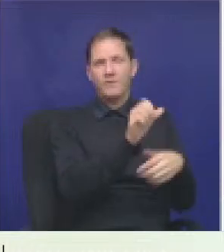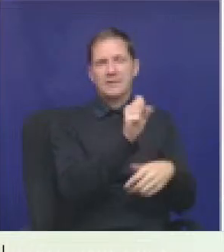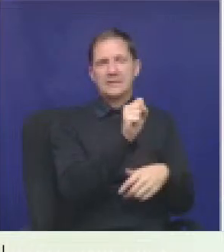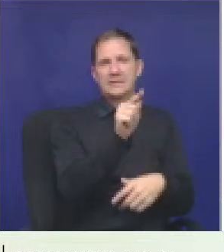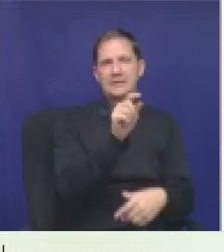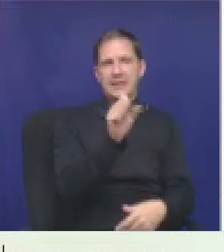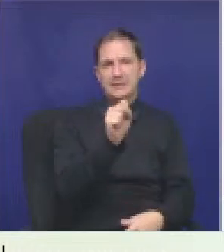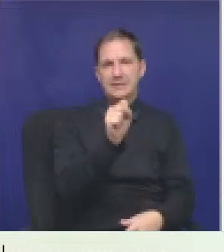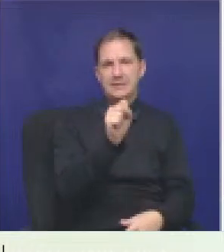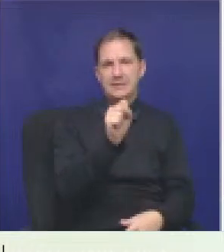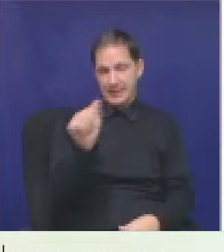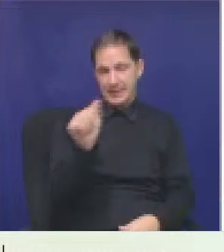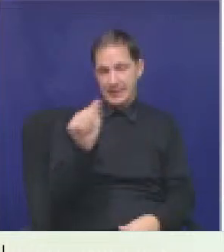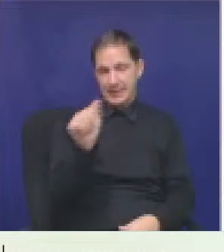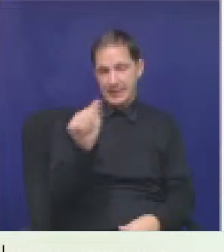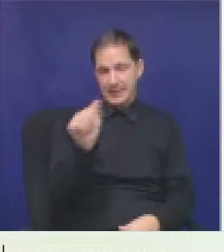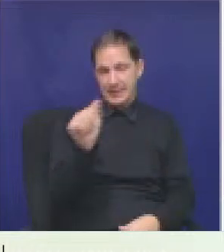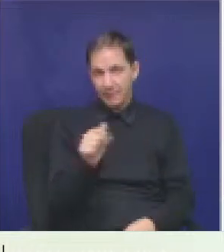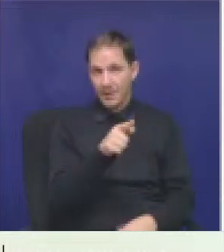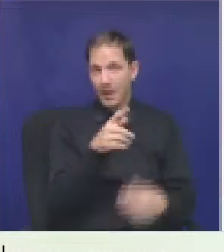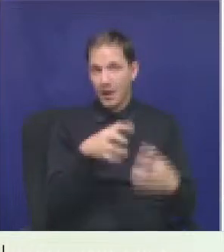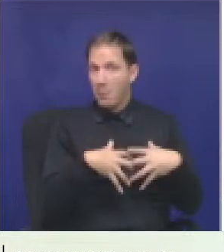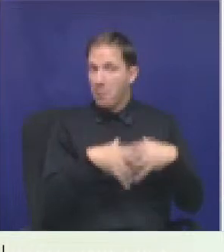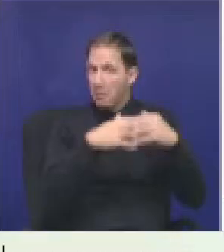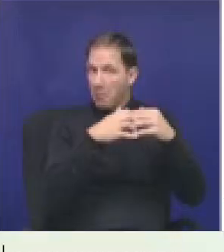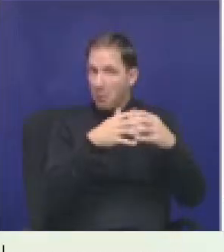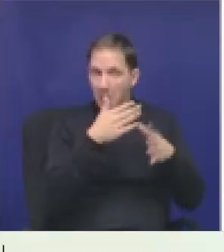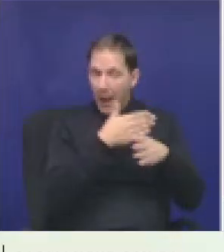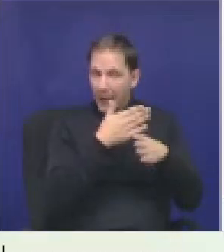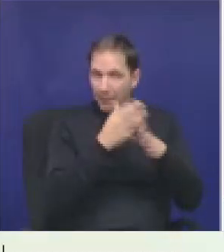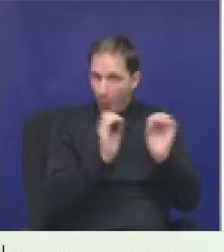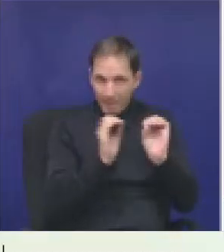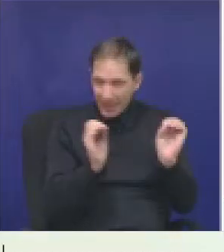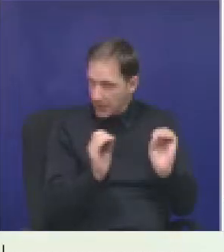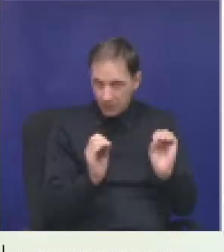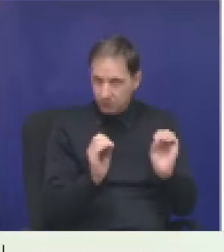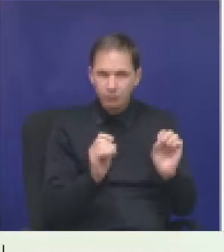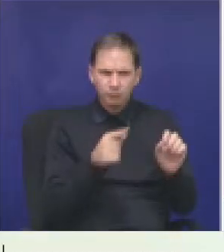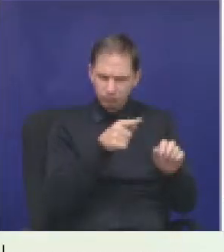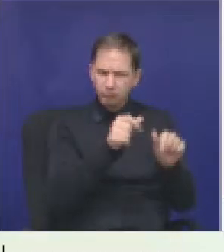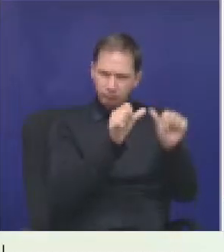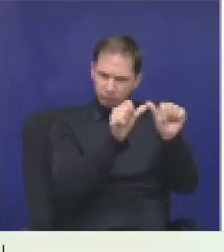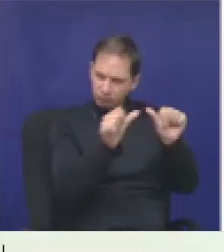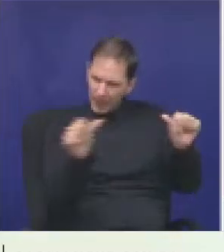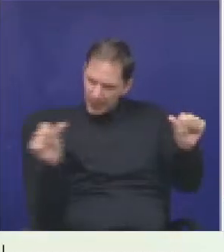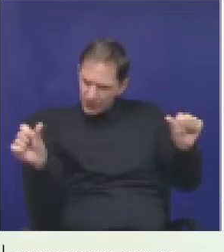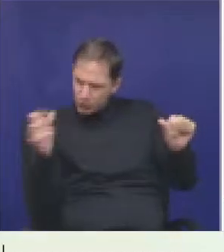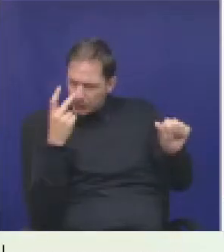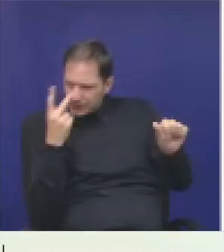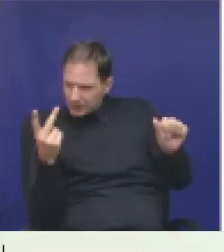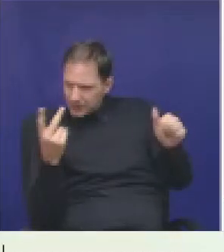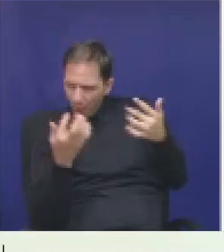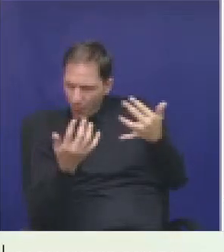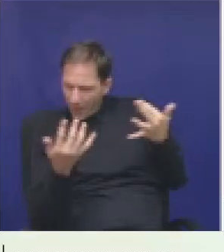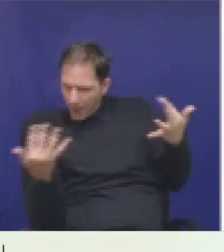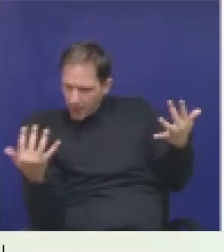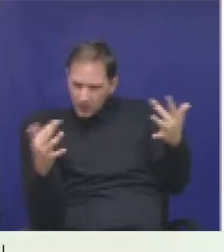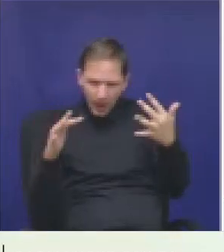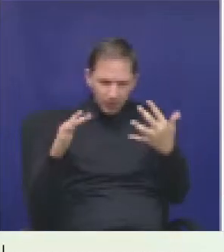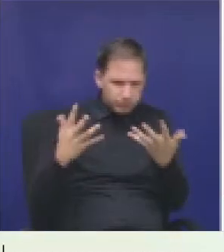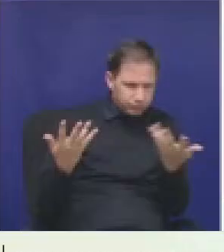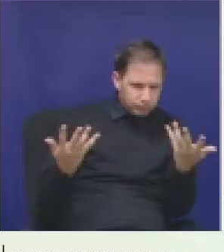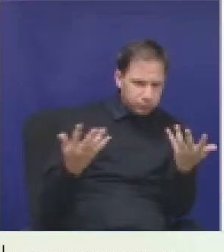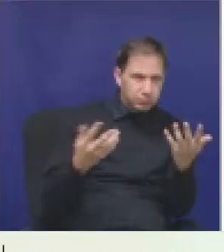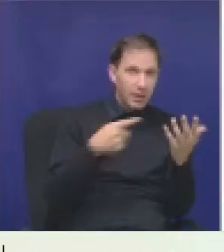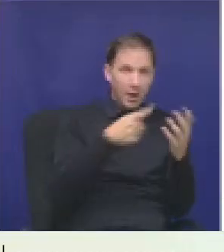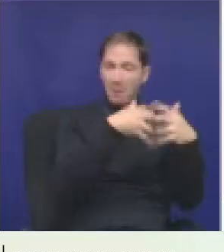forget, Stats SA does not create unemployment, it measures it. Stats SA does not make policy, it